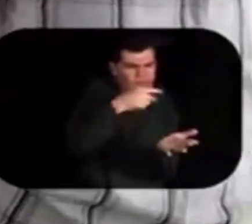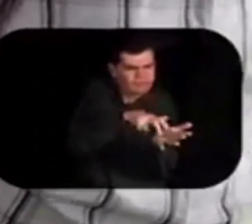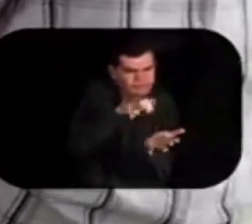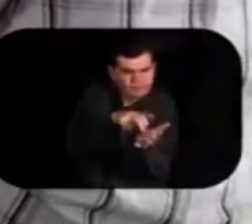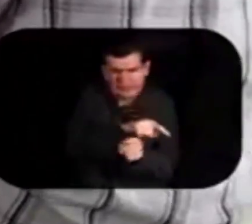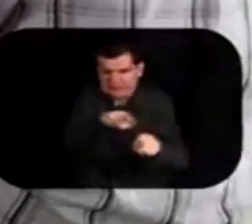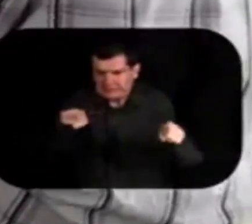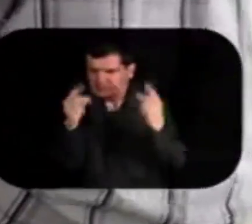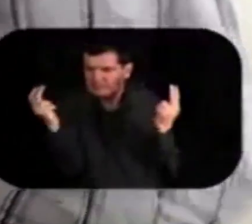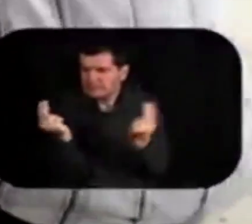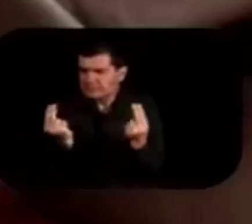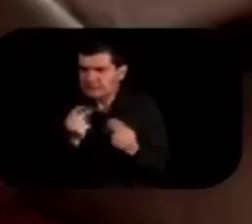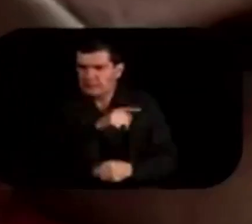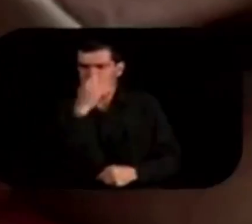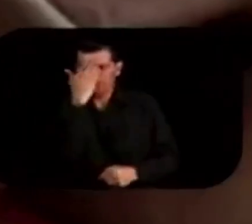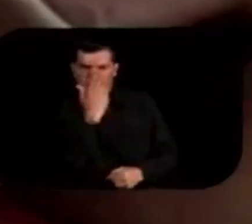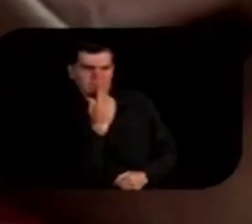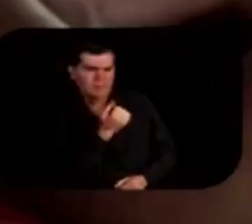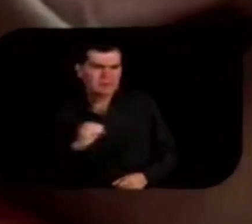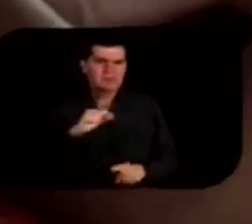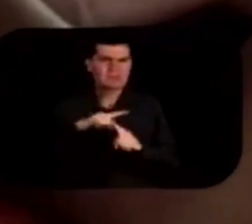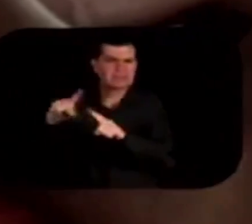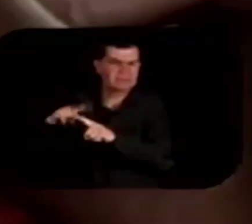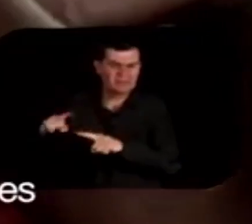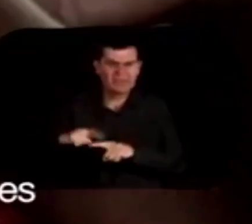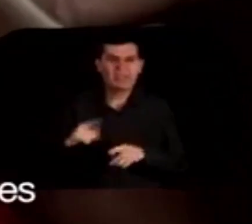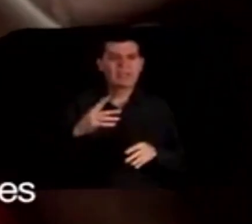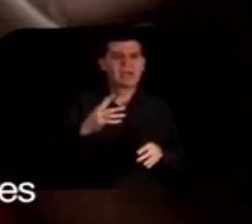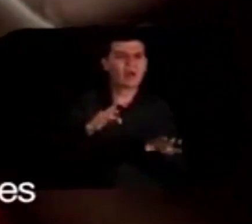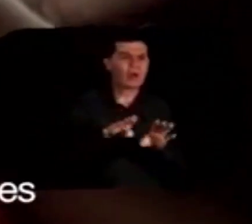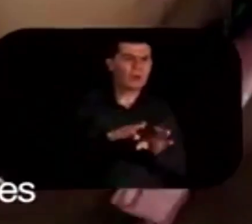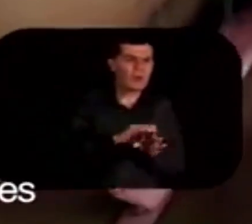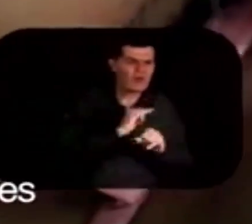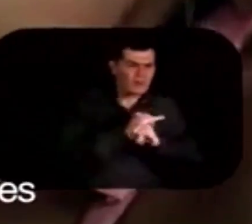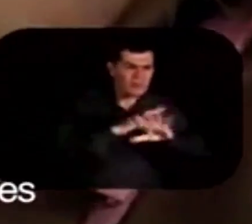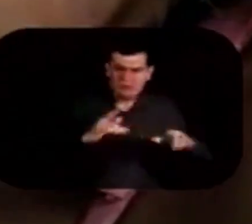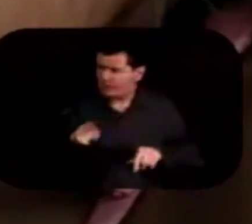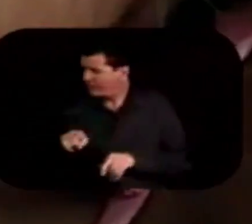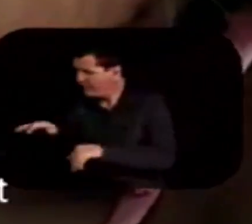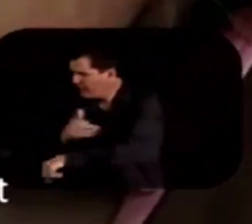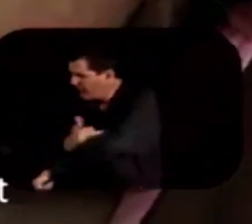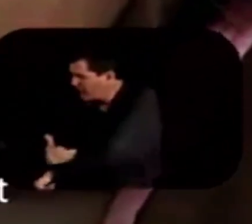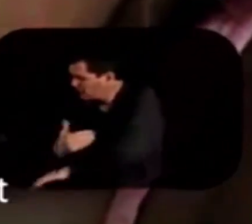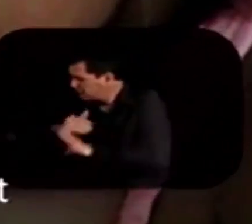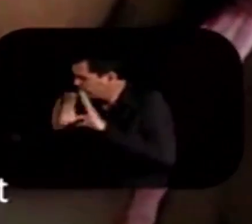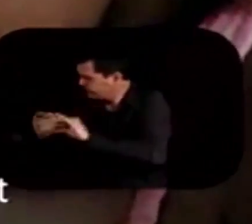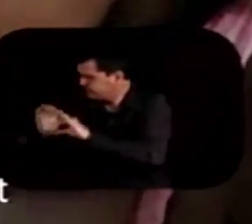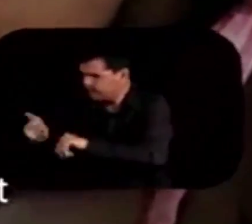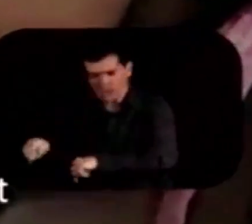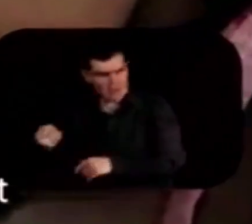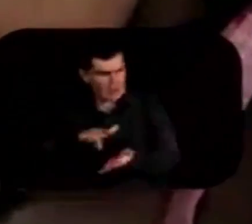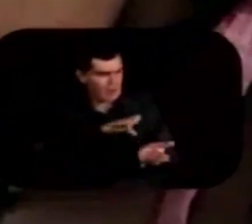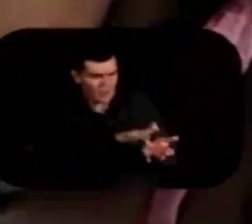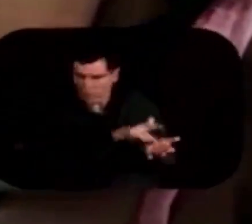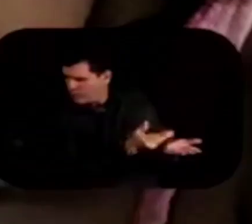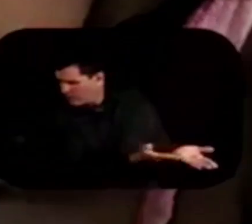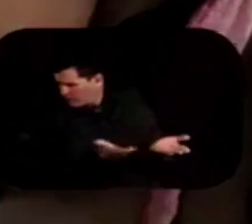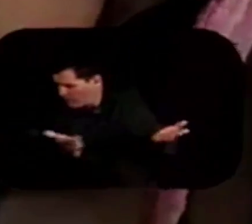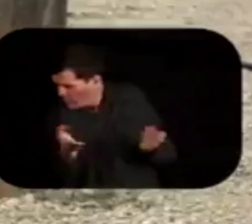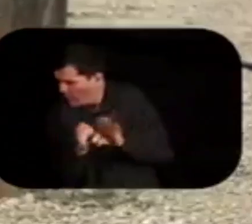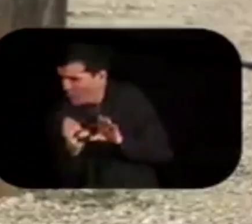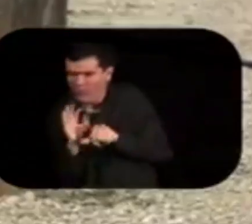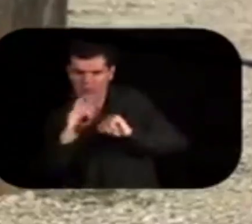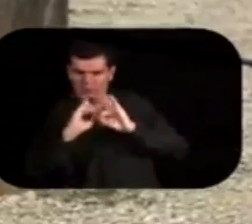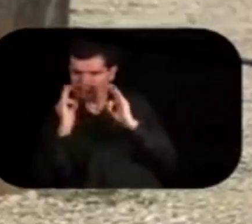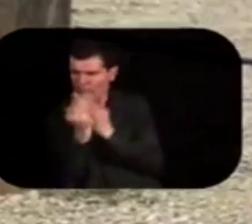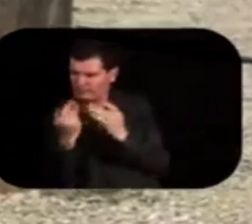and develop skills according to each one's abilities and provide ongoing information to the family so